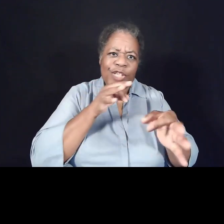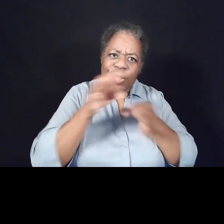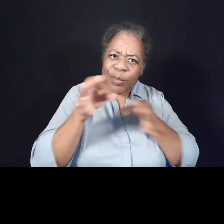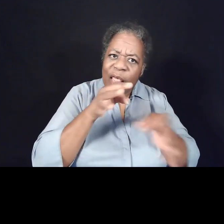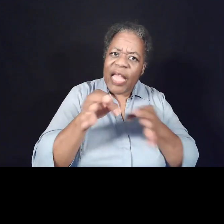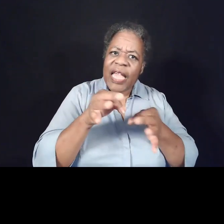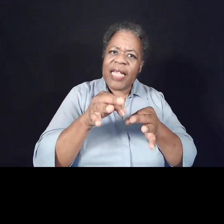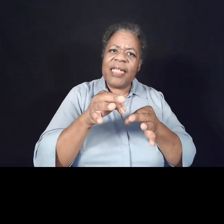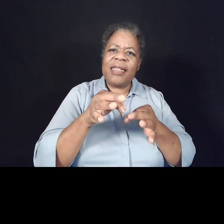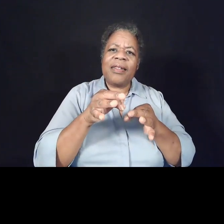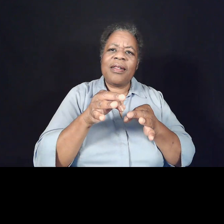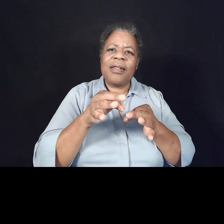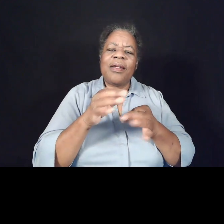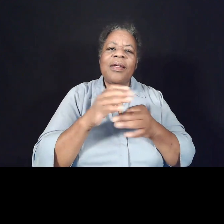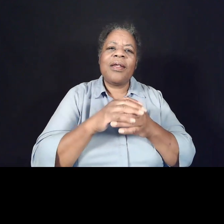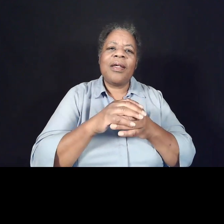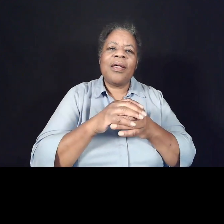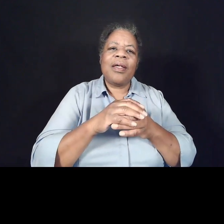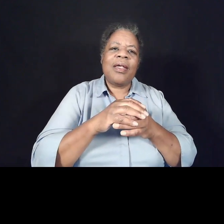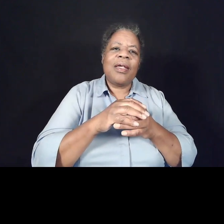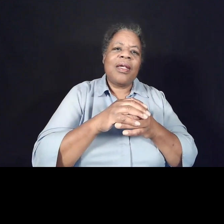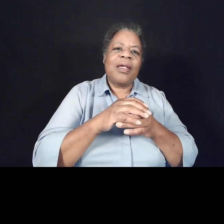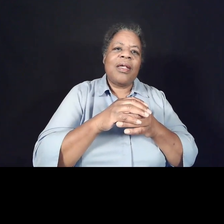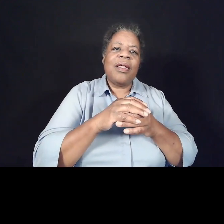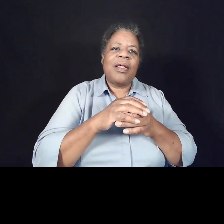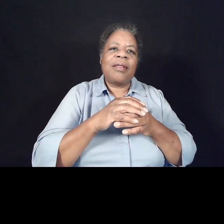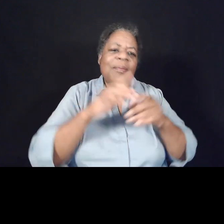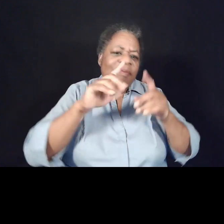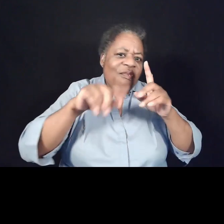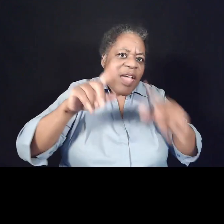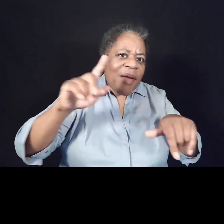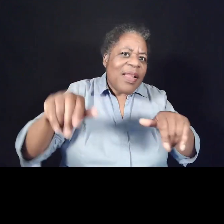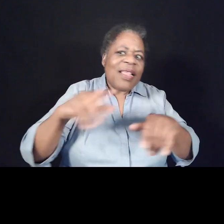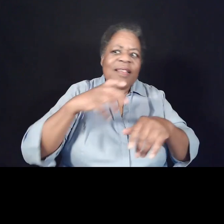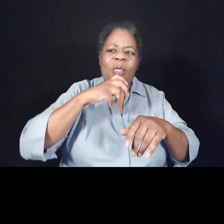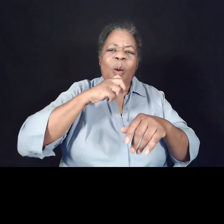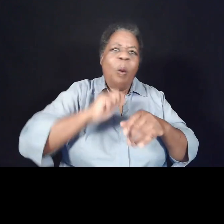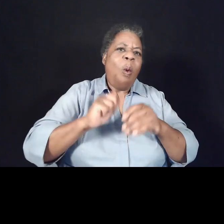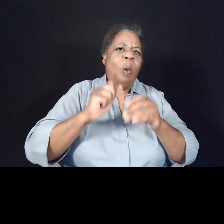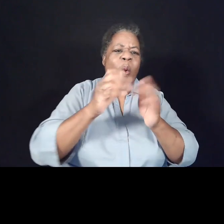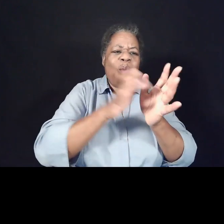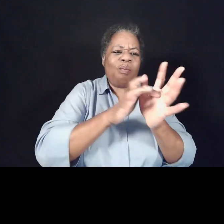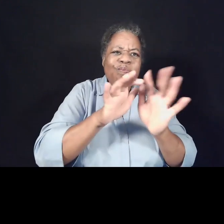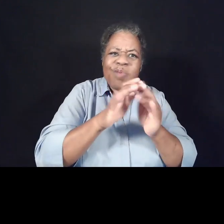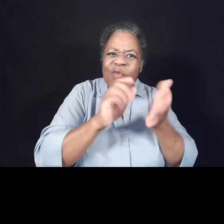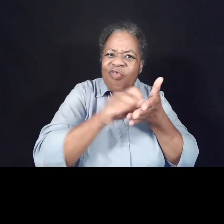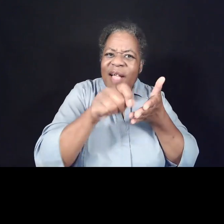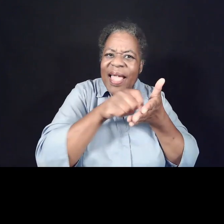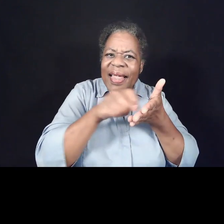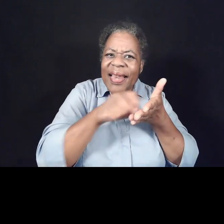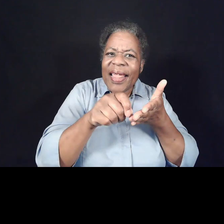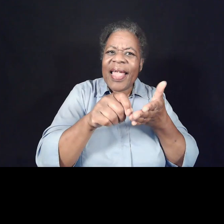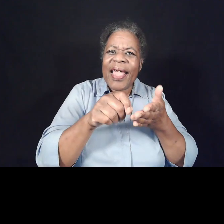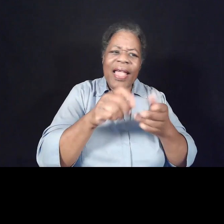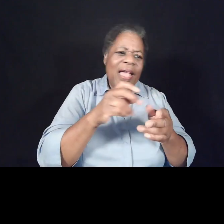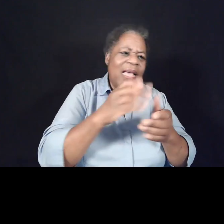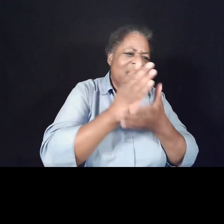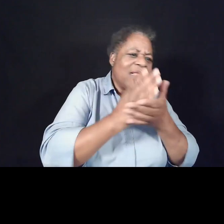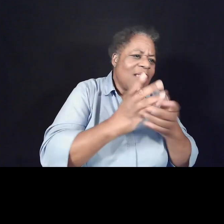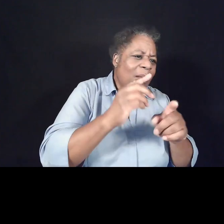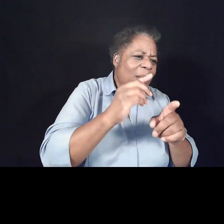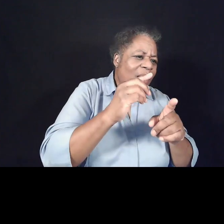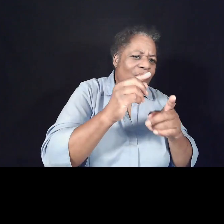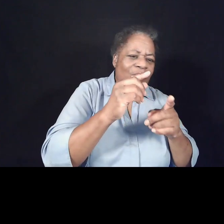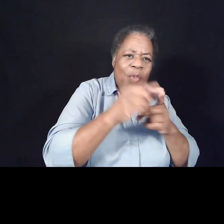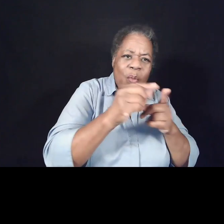part because there are some textual variants in the ancient manuscripts, and in part because some of the words can have multiple